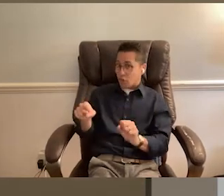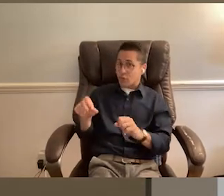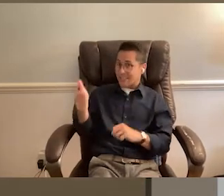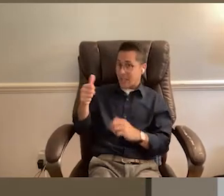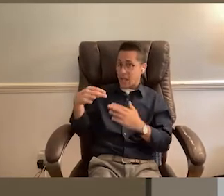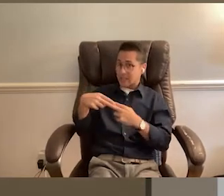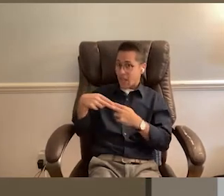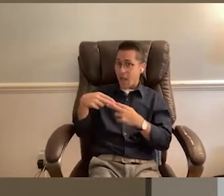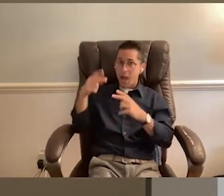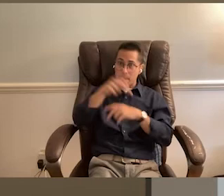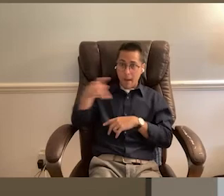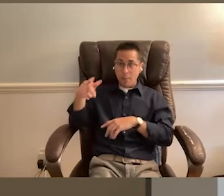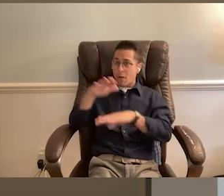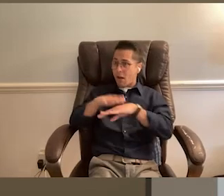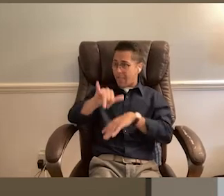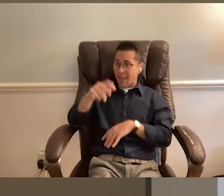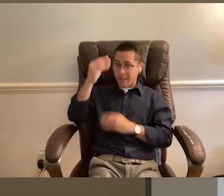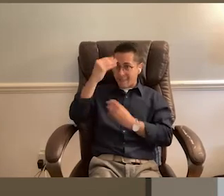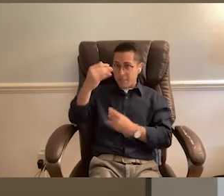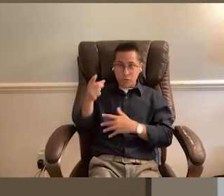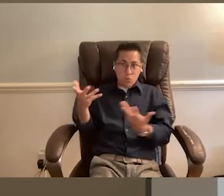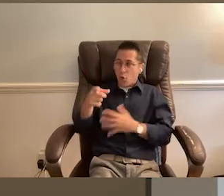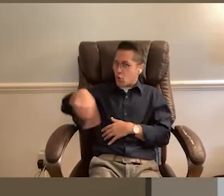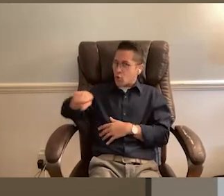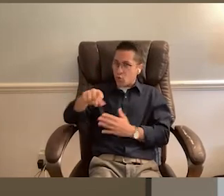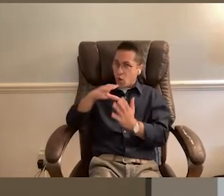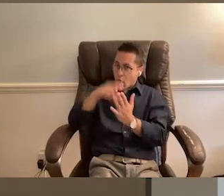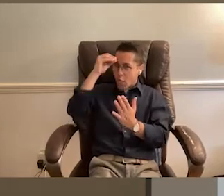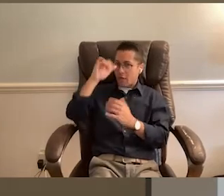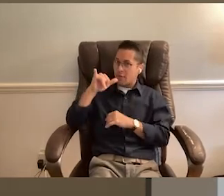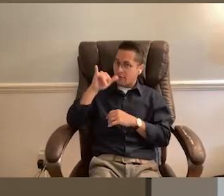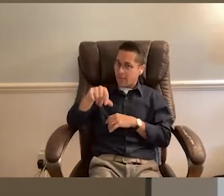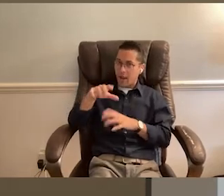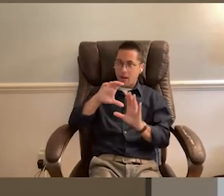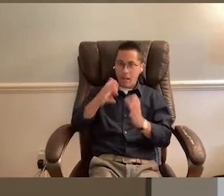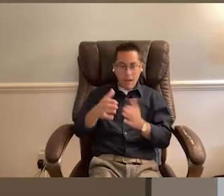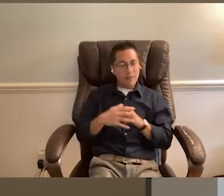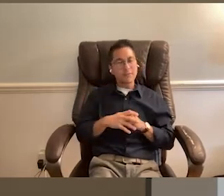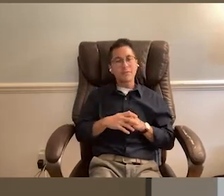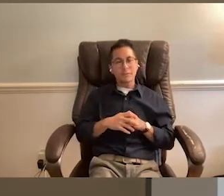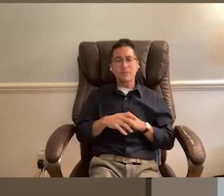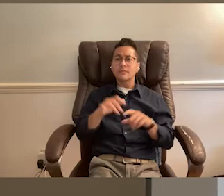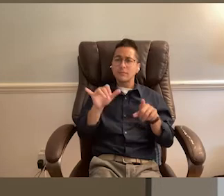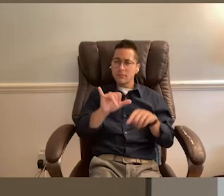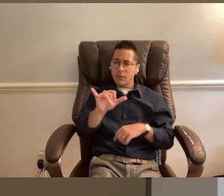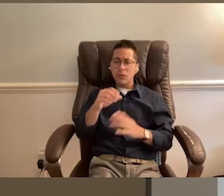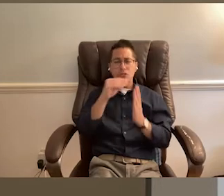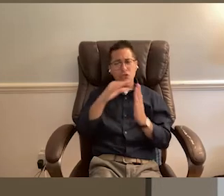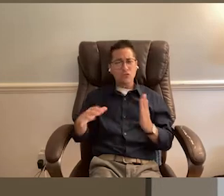their matriculating peers. So they are not expected to complete coursework at a college level, but they're auditing the class they still get to sit